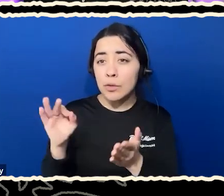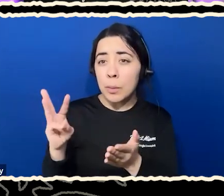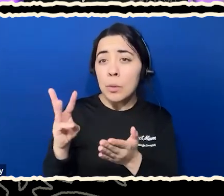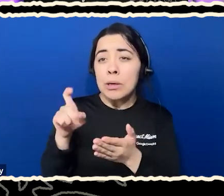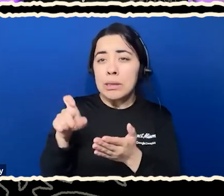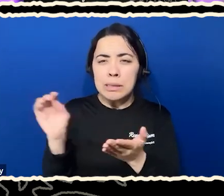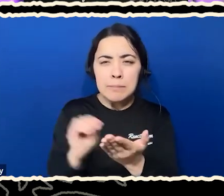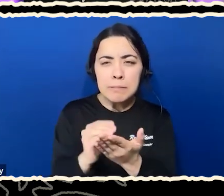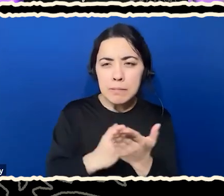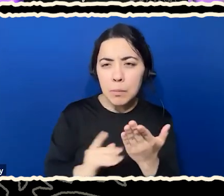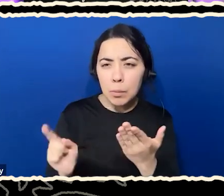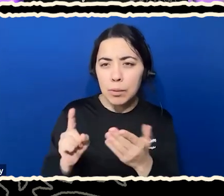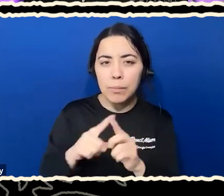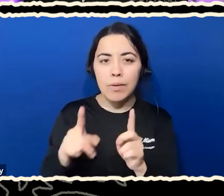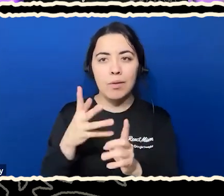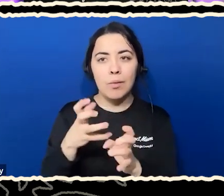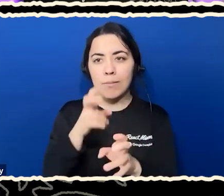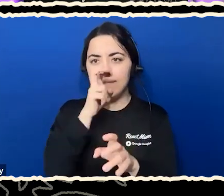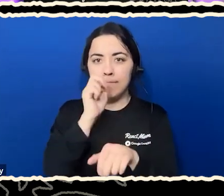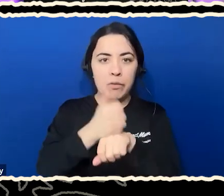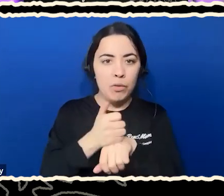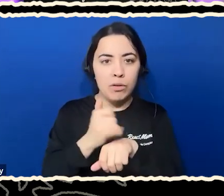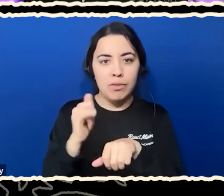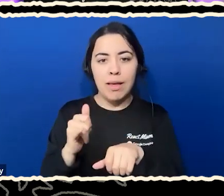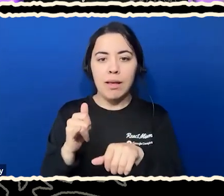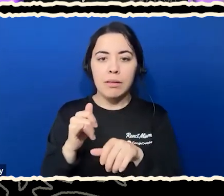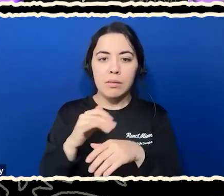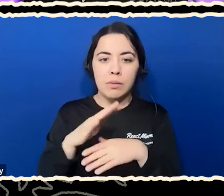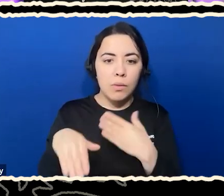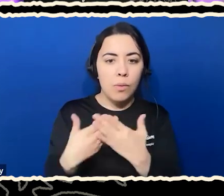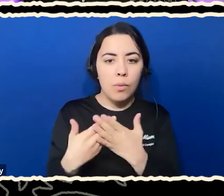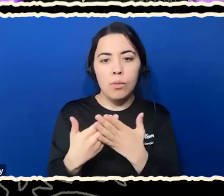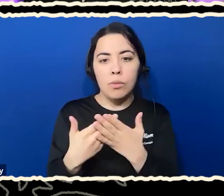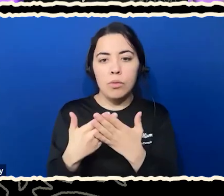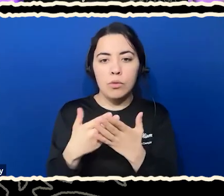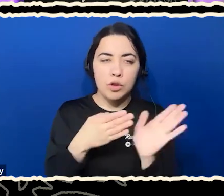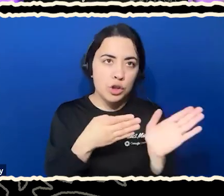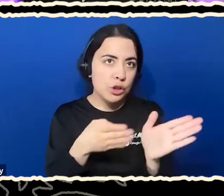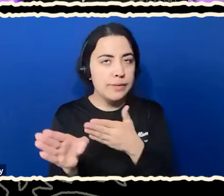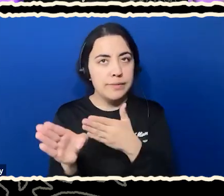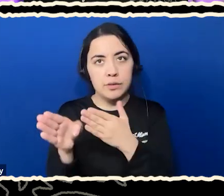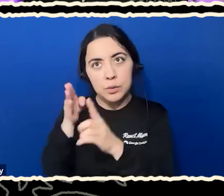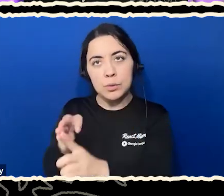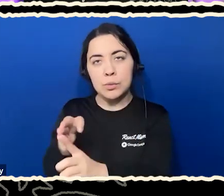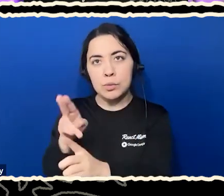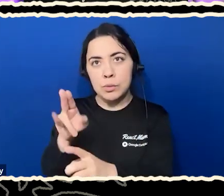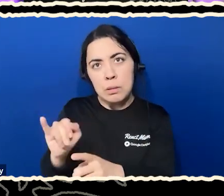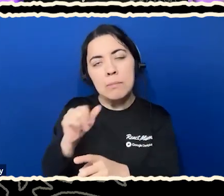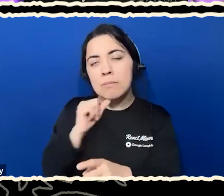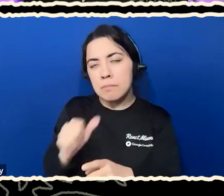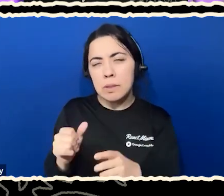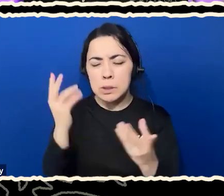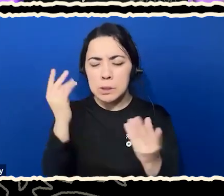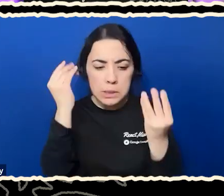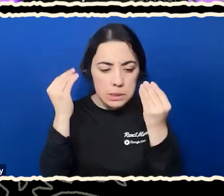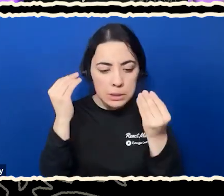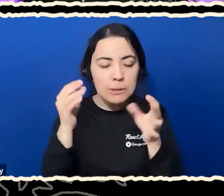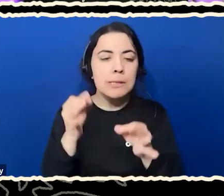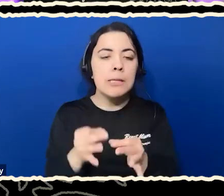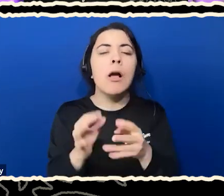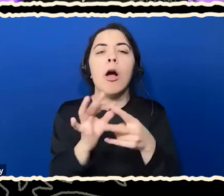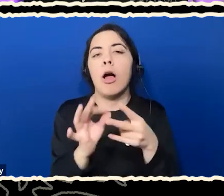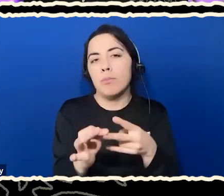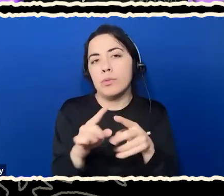we figured we didn't want to enforce the shift entirely towards UI. So after some back and forth, we decided to keep it as an